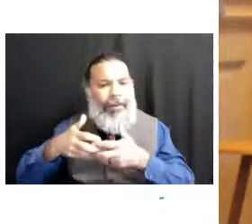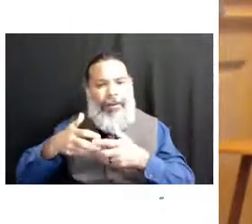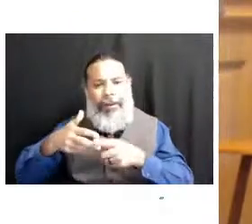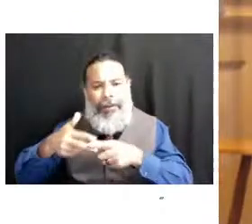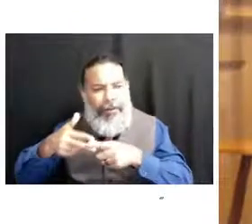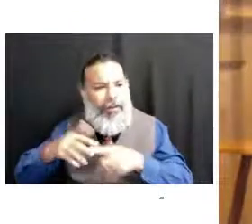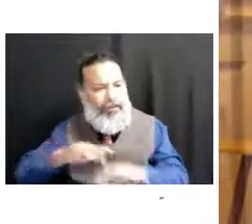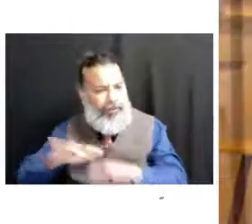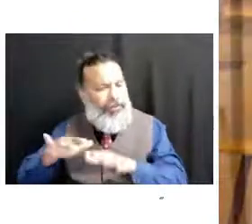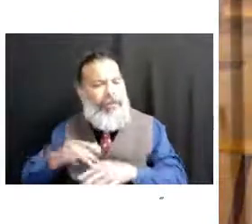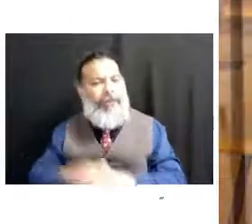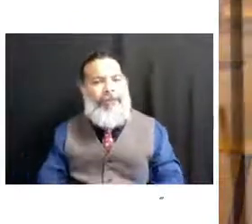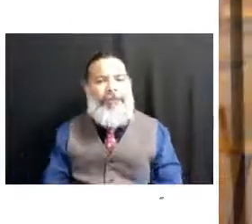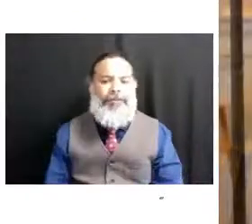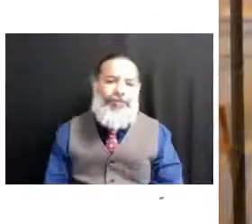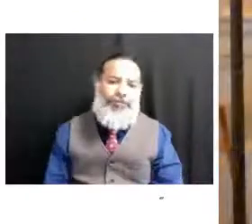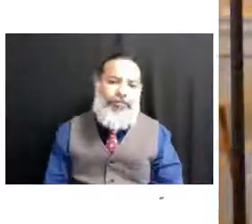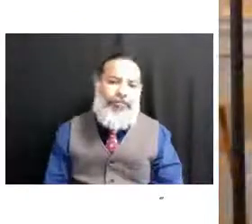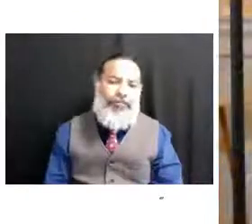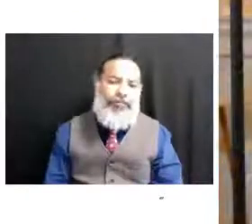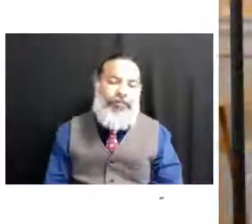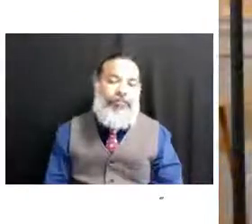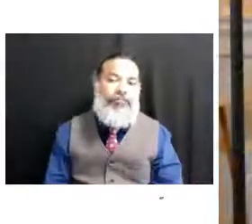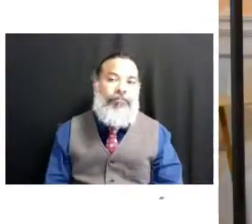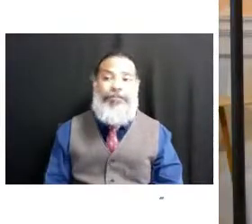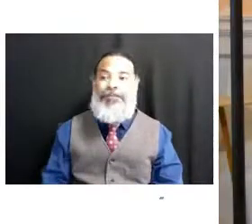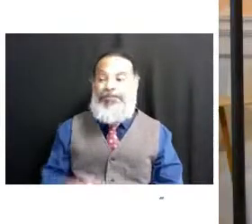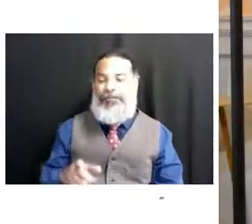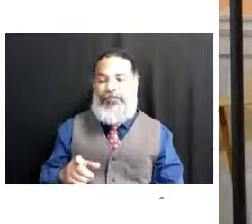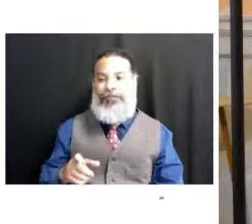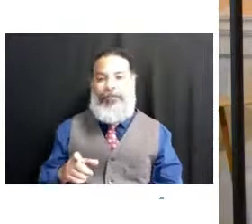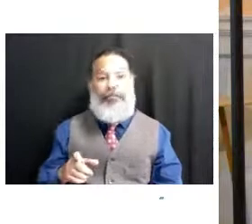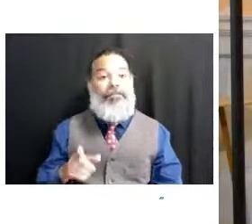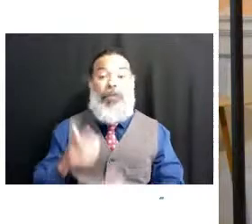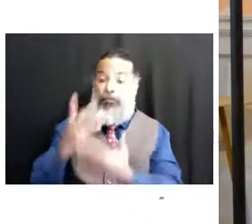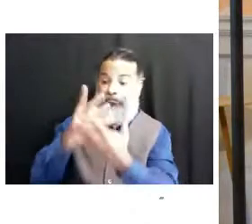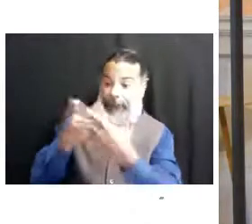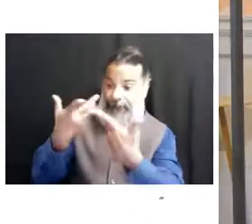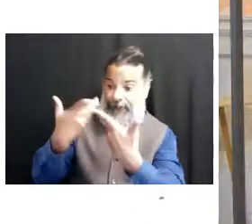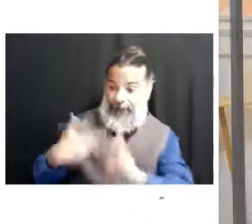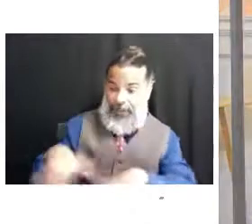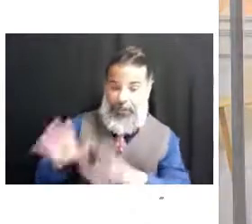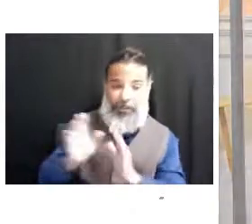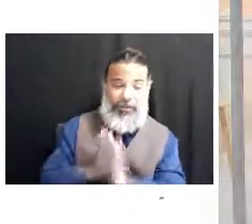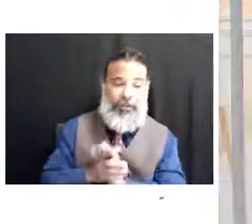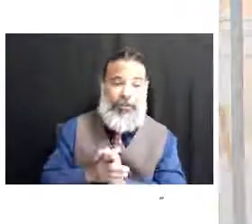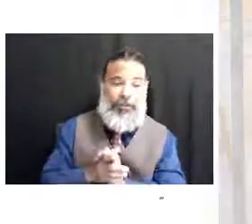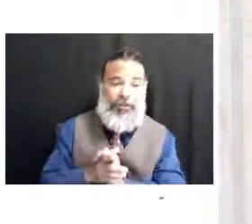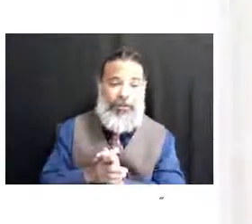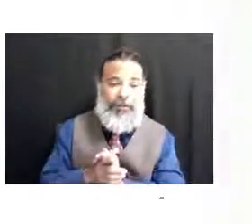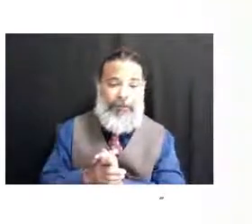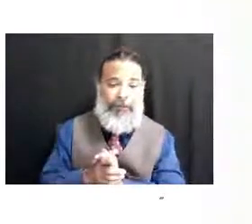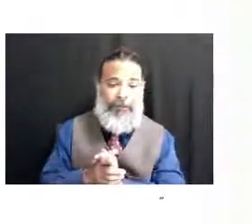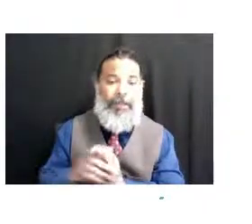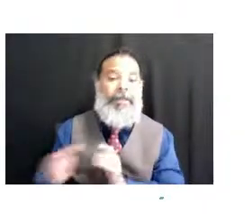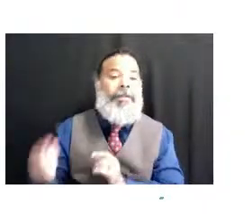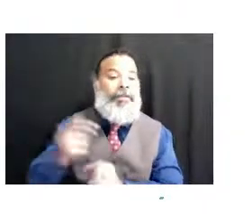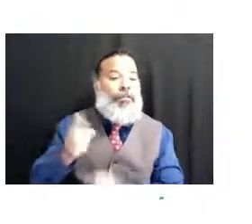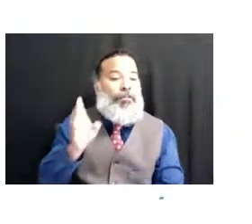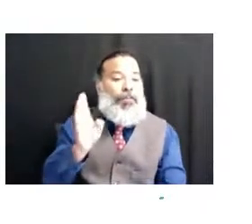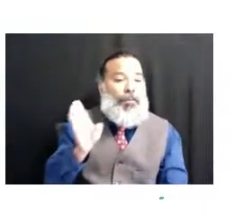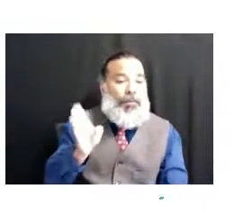tools. He comes, after his incarceration, to